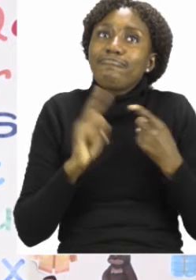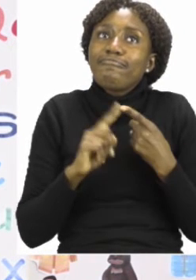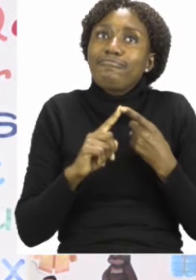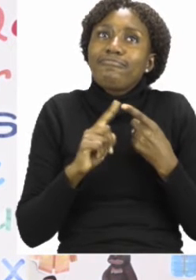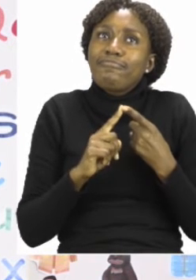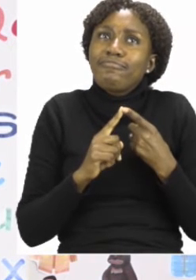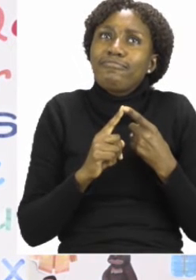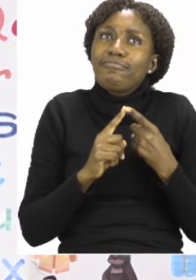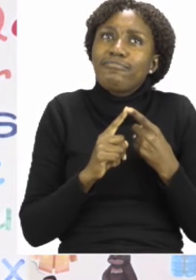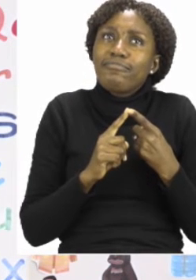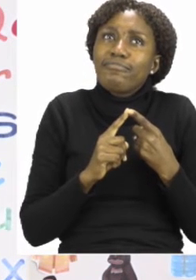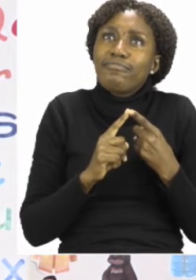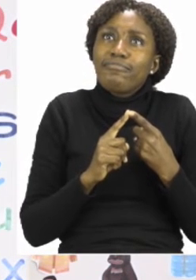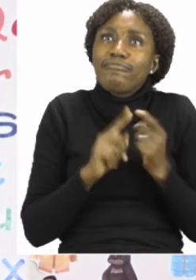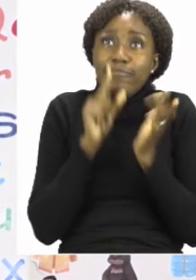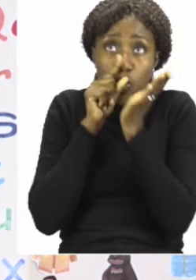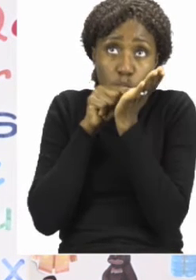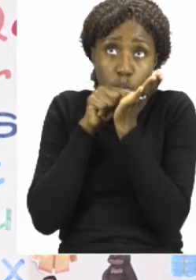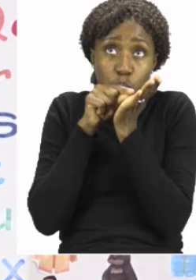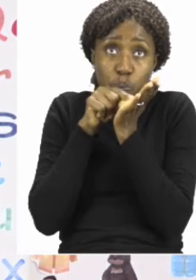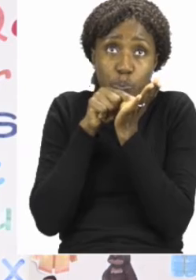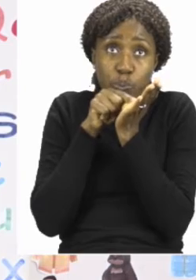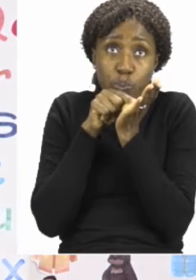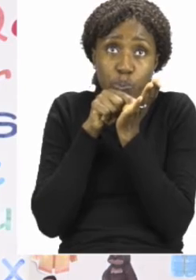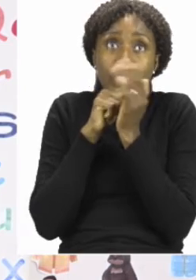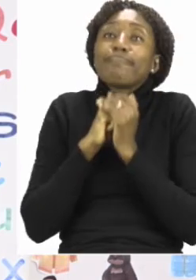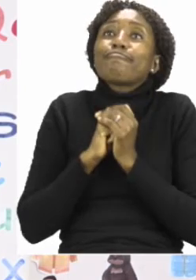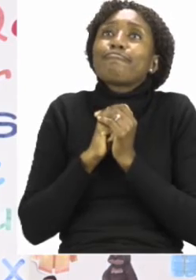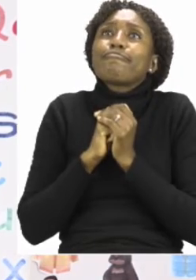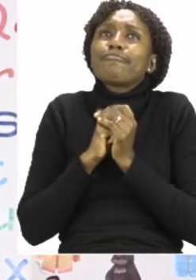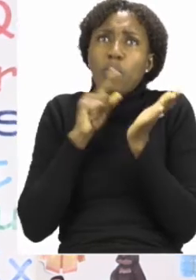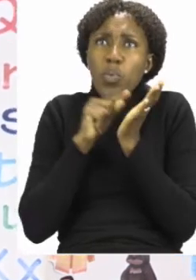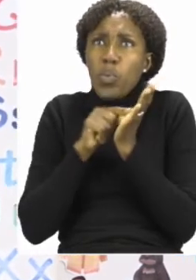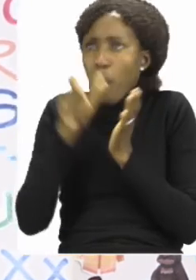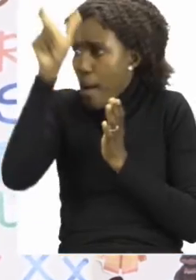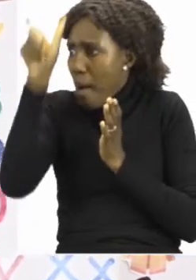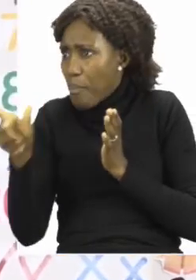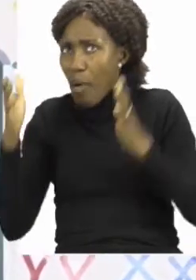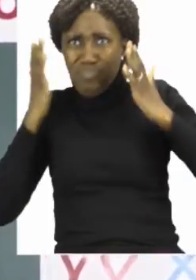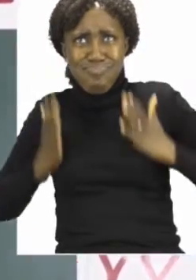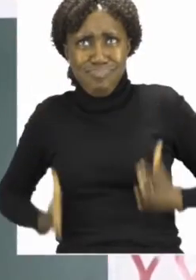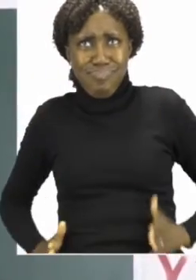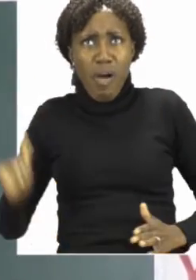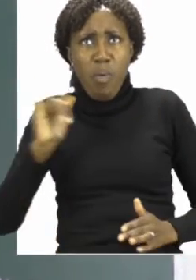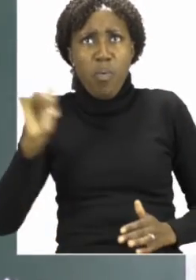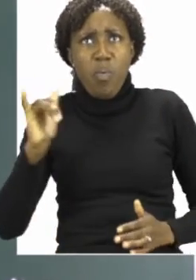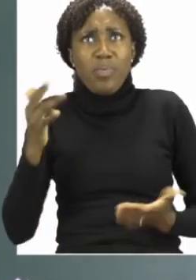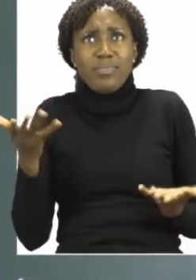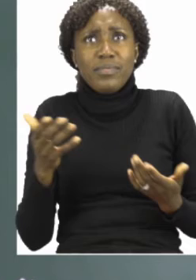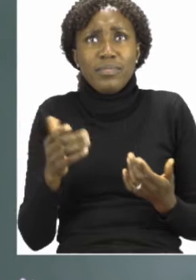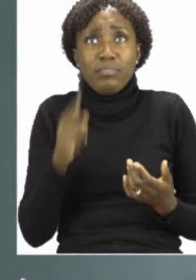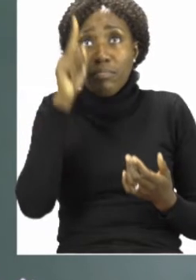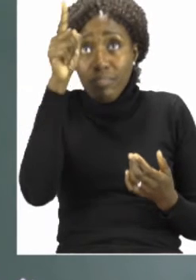is that one of the chicken. So, which body do you think belongs to the chicken head?